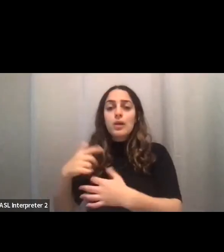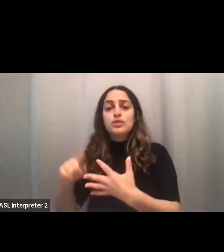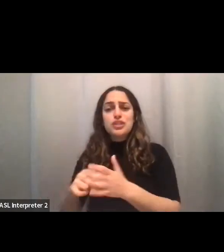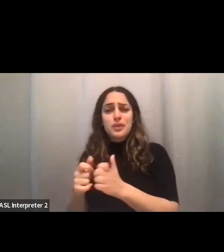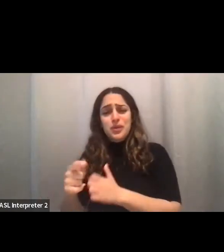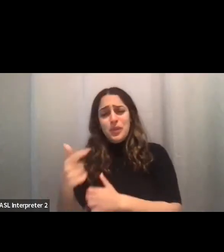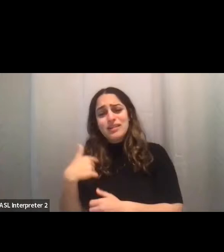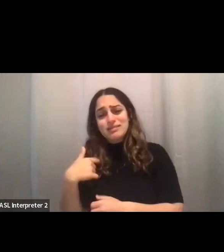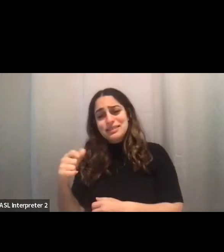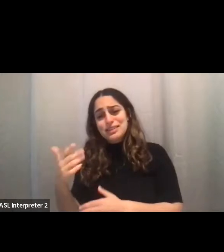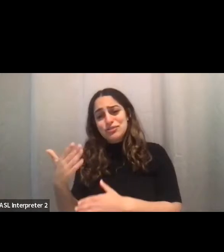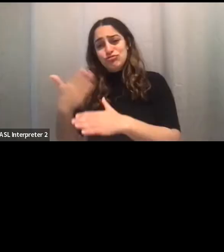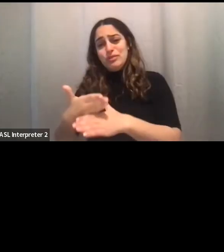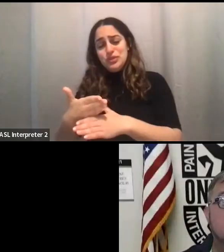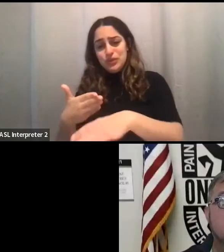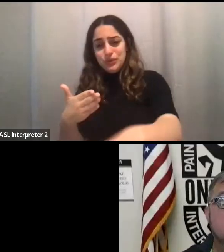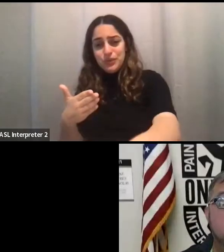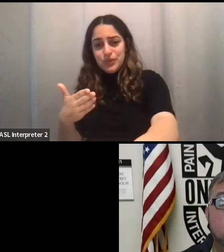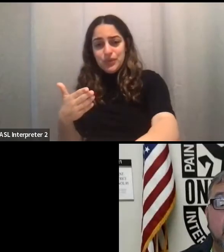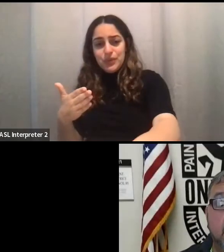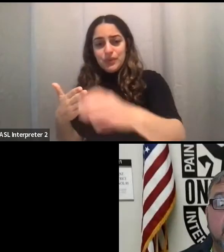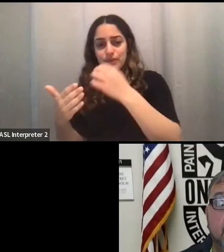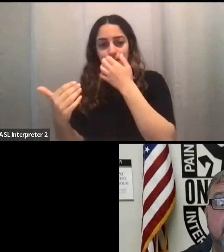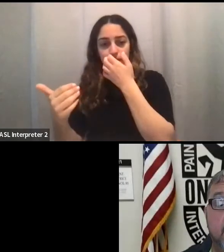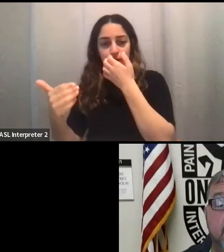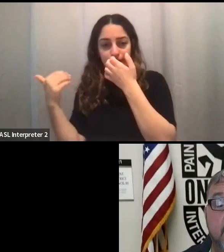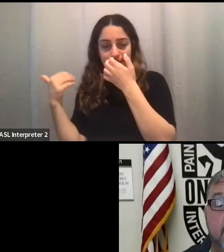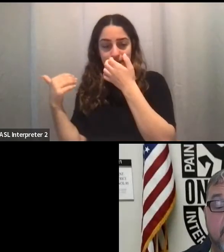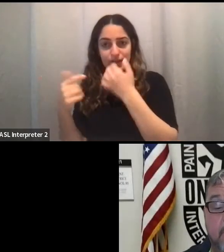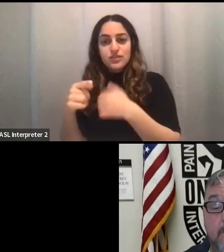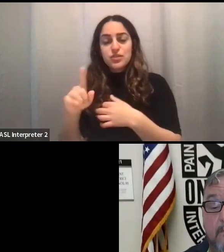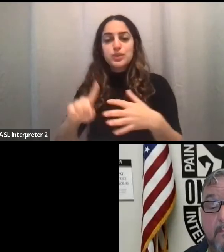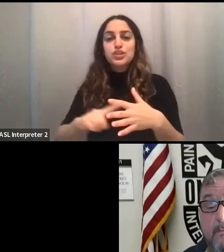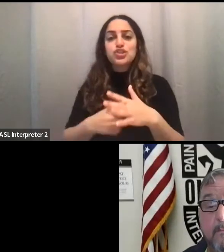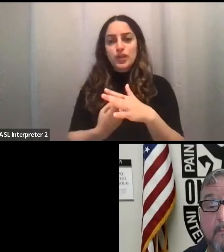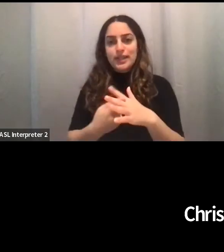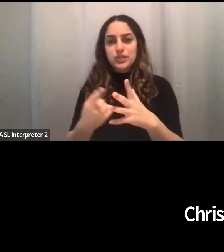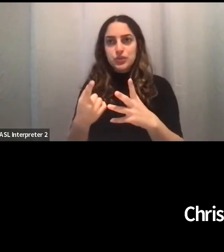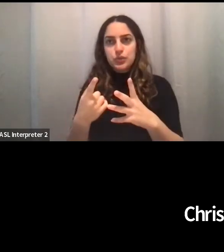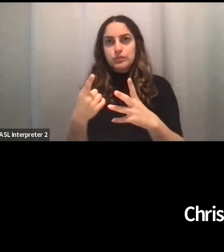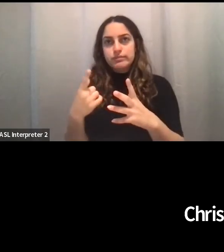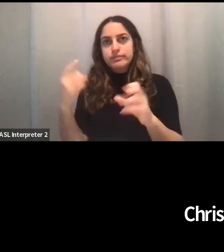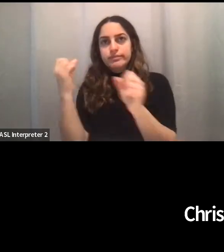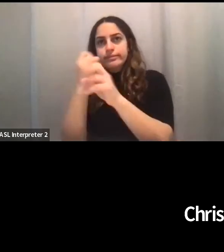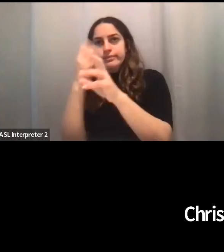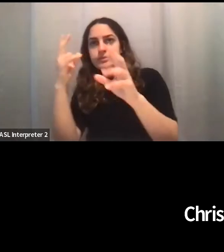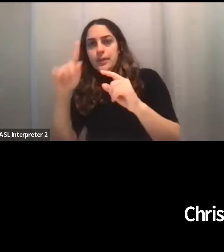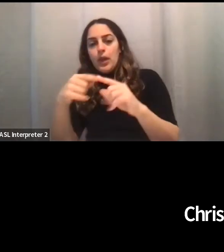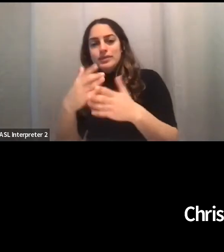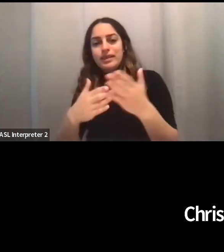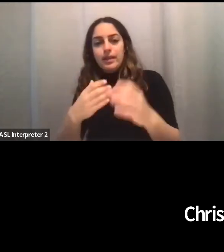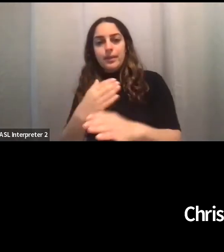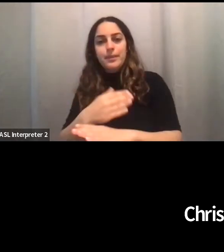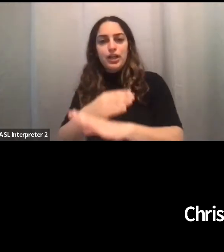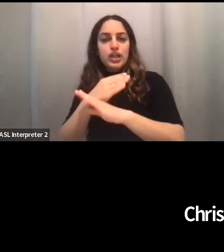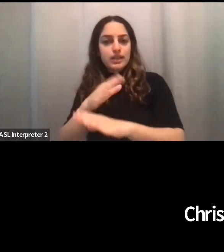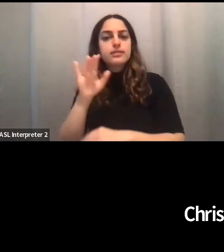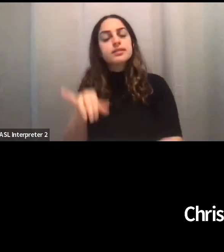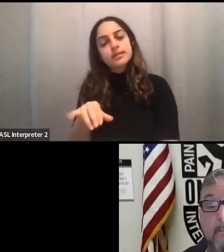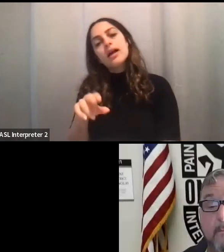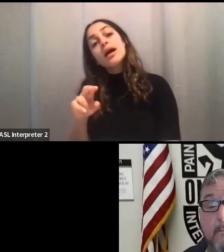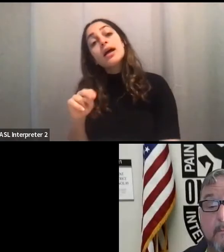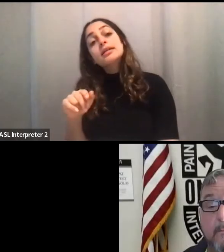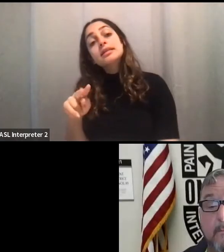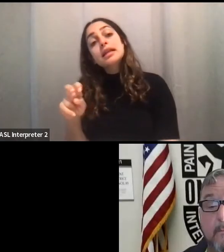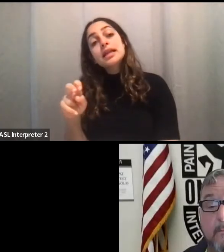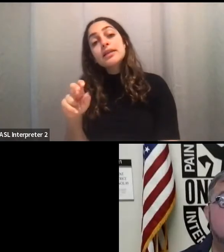a little earlier uh as you were beginning to give us a picture about some of the barriers that uh native americans face in